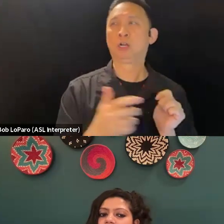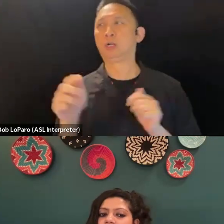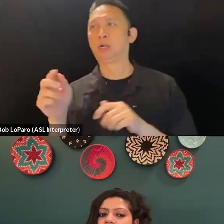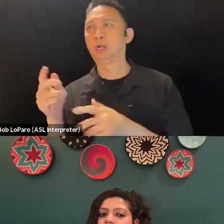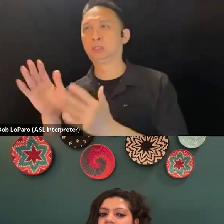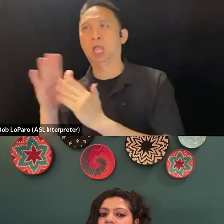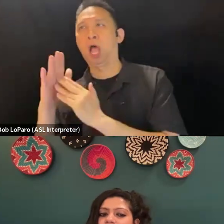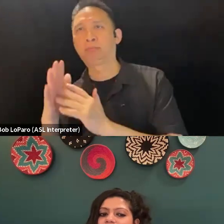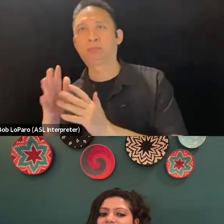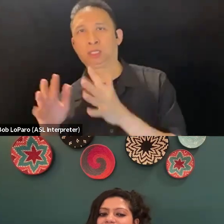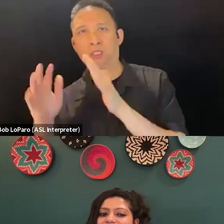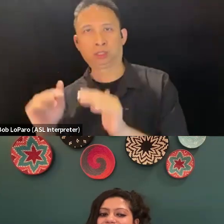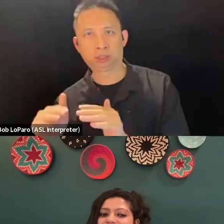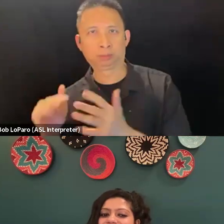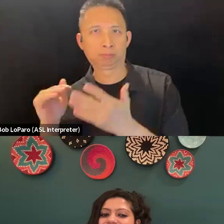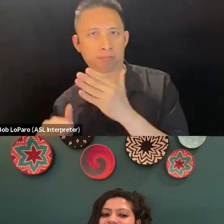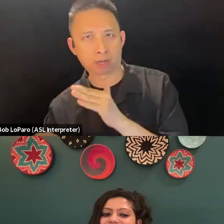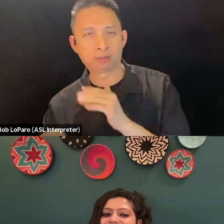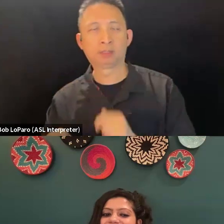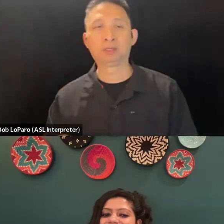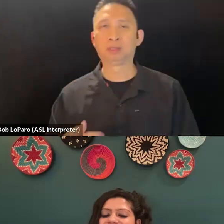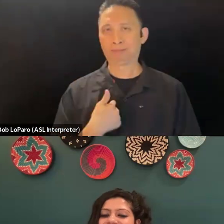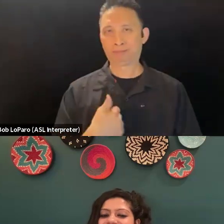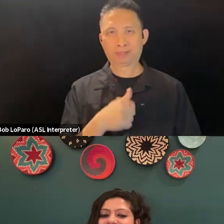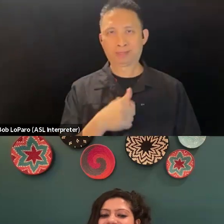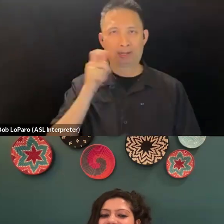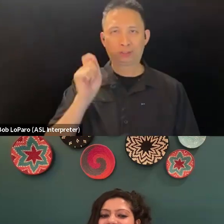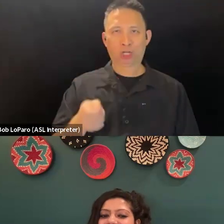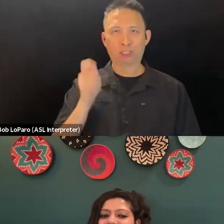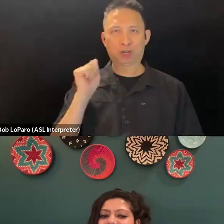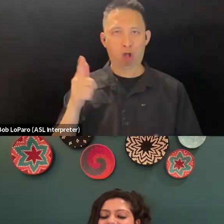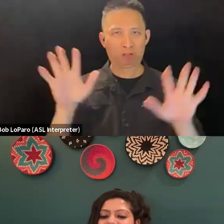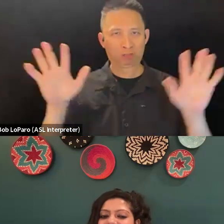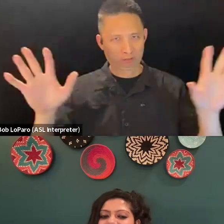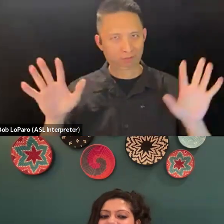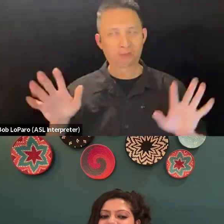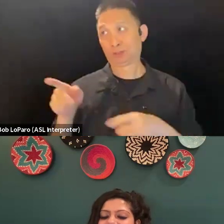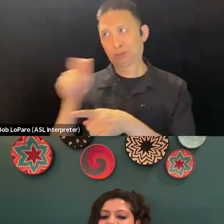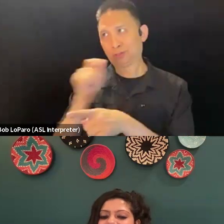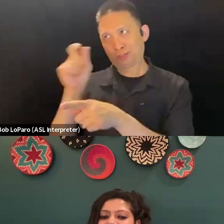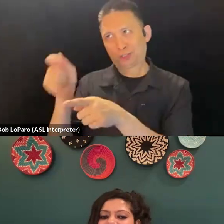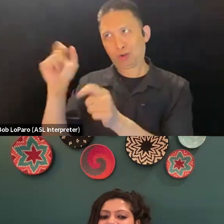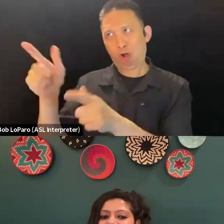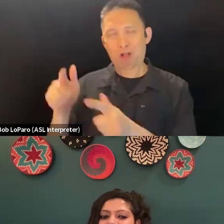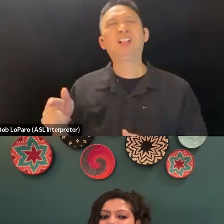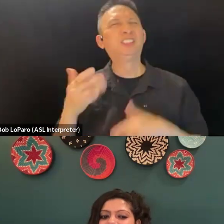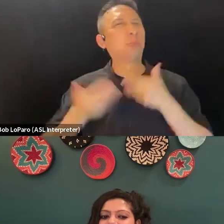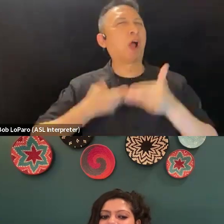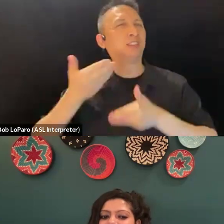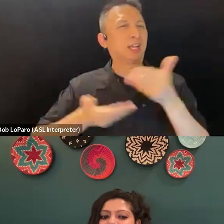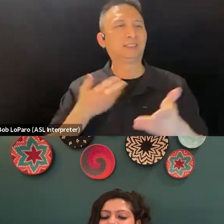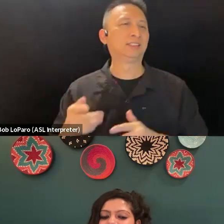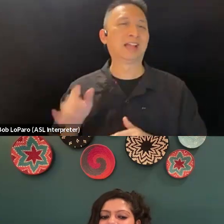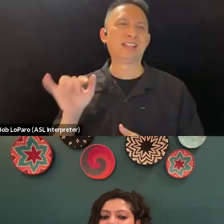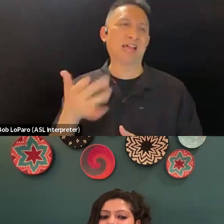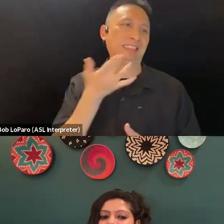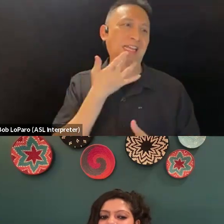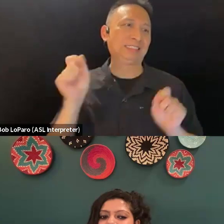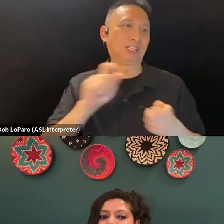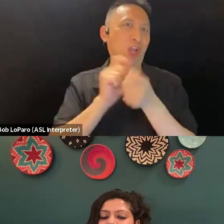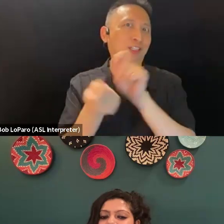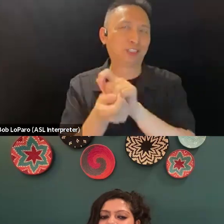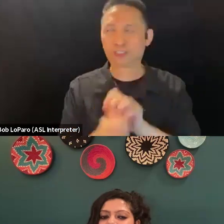you do realize that, okay, so also, I mean, there are specialized funds, right? There are funds like Doc Society that primarily looks